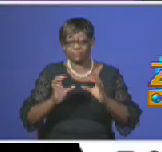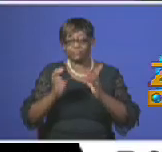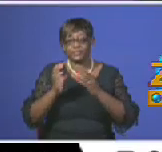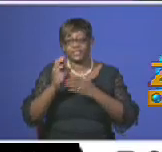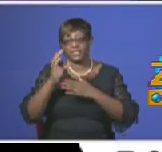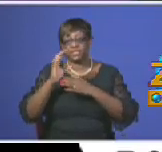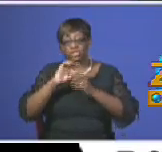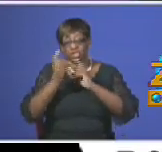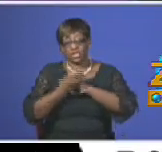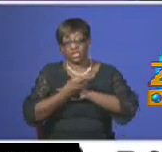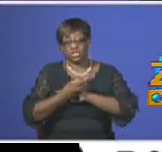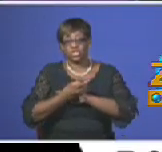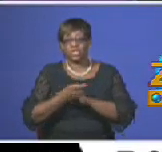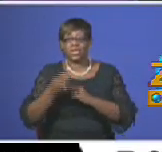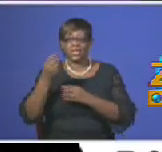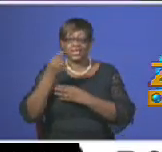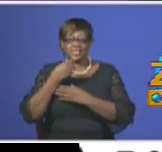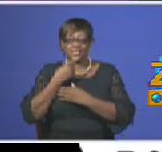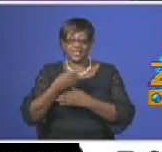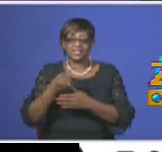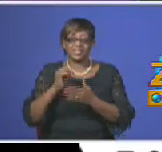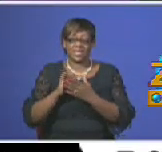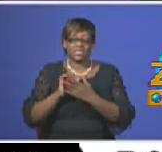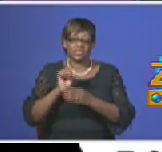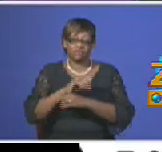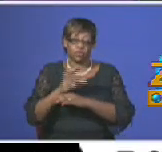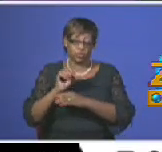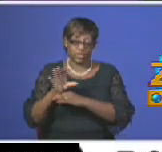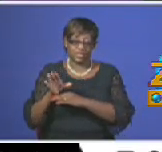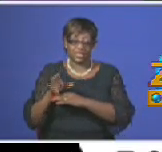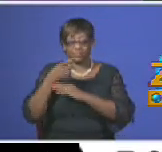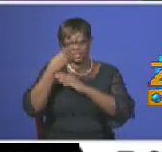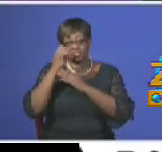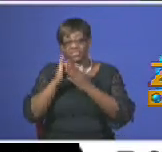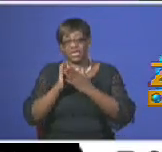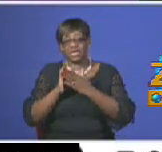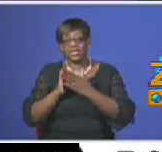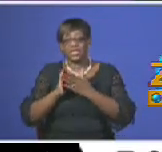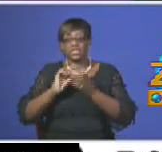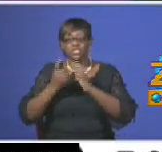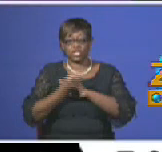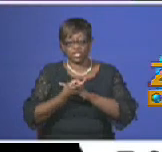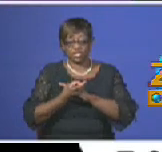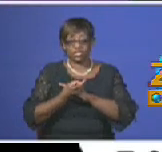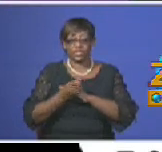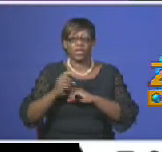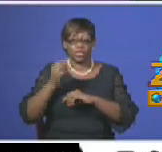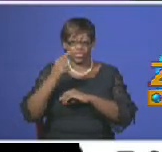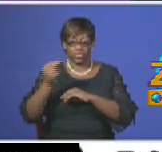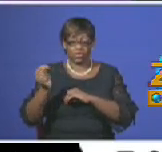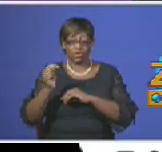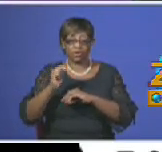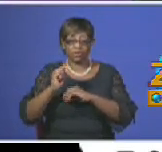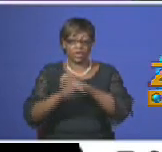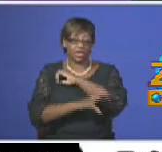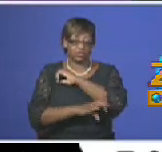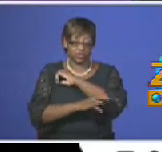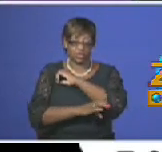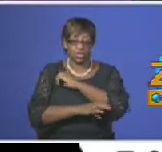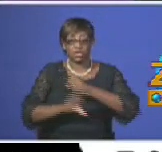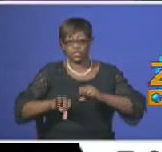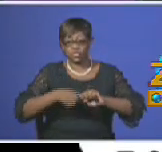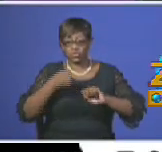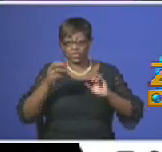outdated methods of assessing a country's wealth are no longer justifiable. He advised that priority must be given to developing